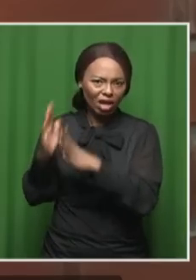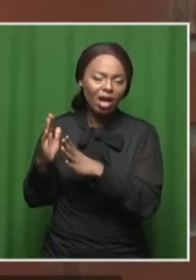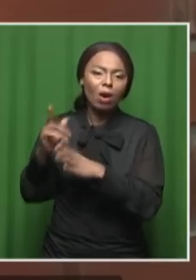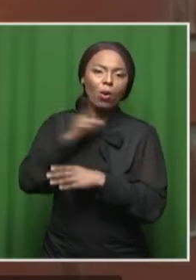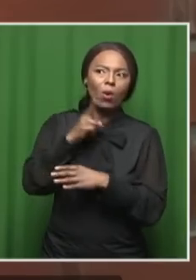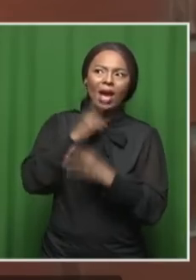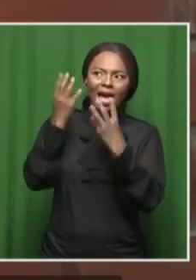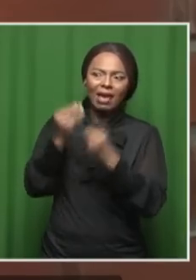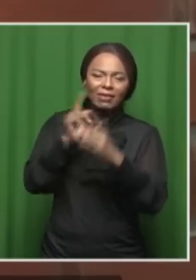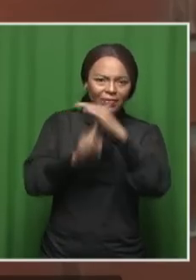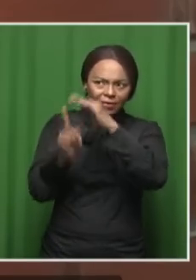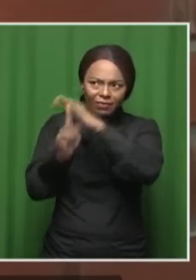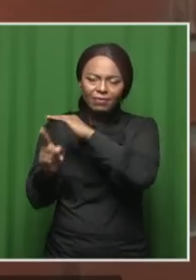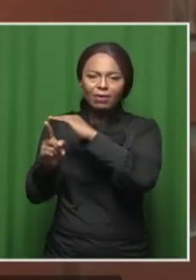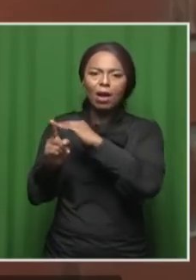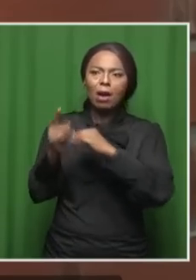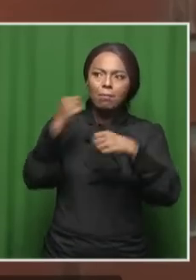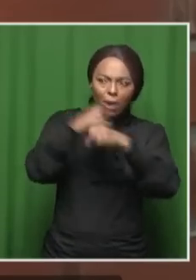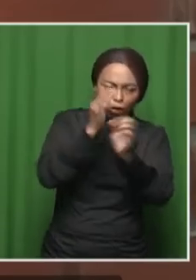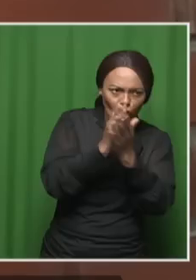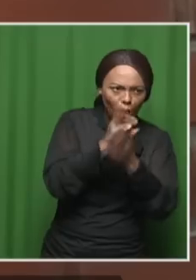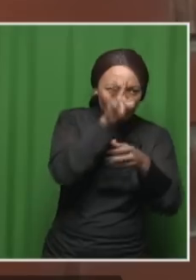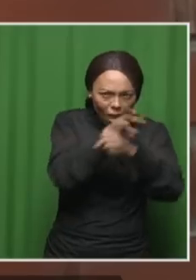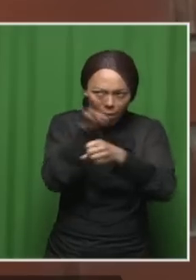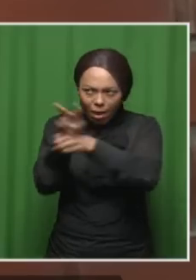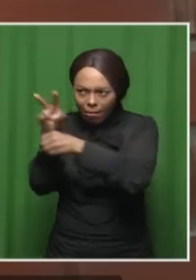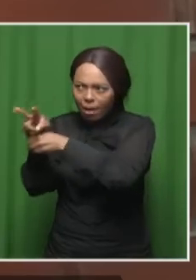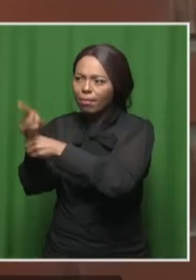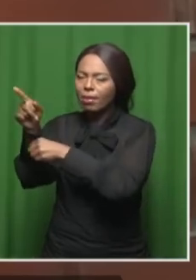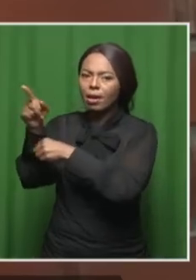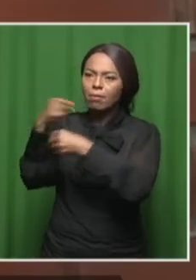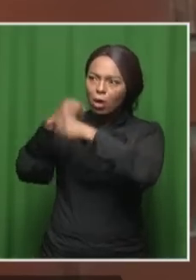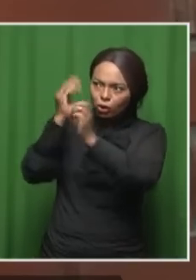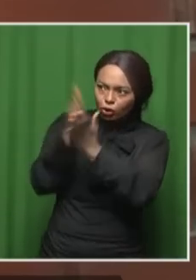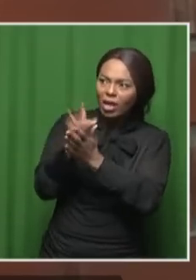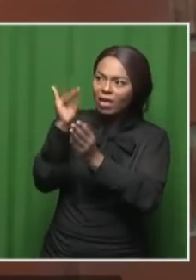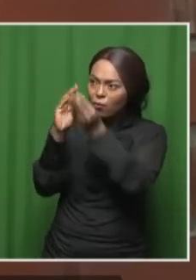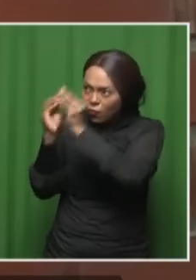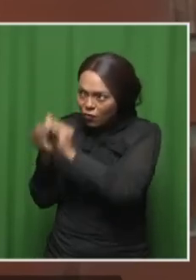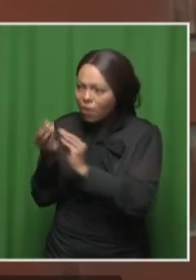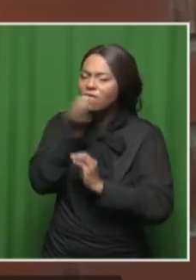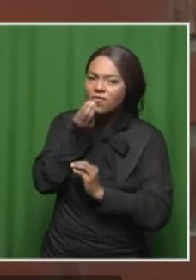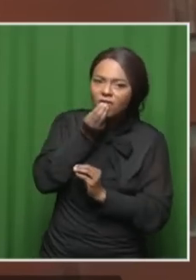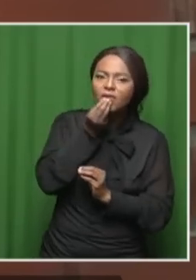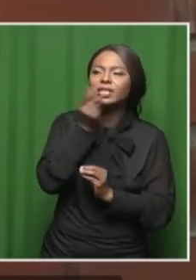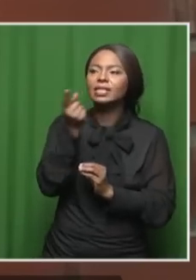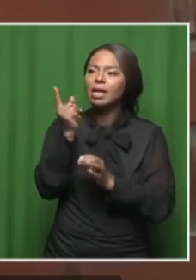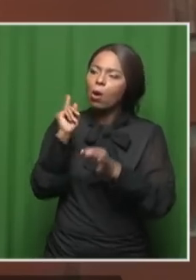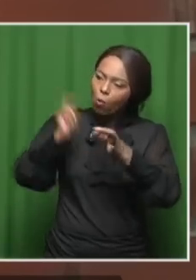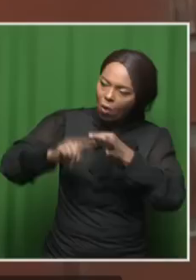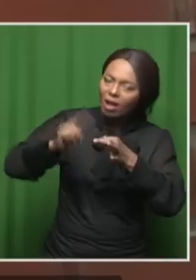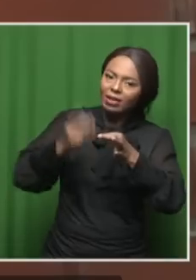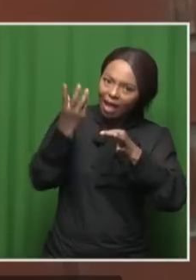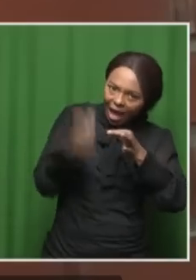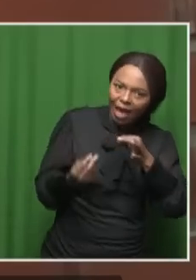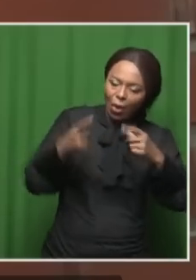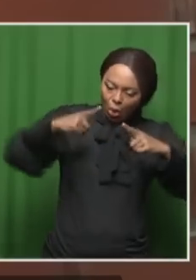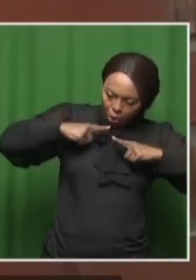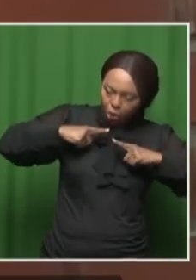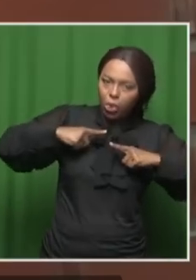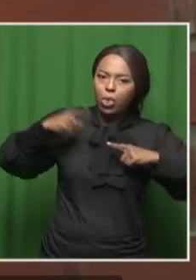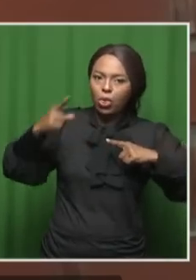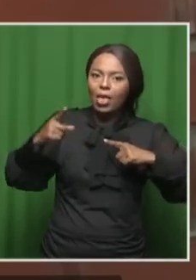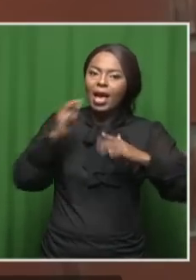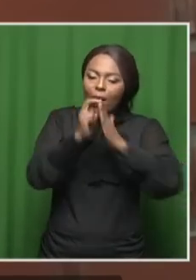facility to make sure that every facility that produces food in terms of that standard, that actually they make sure that it meets all